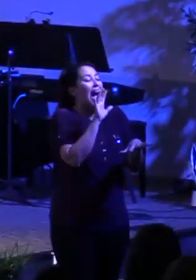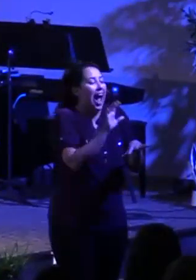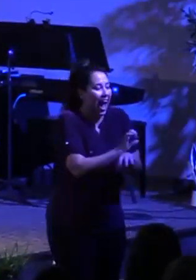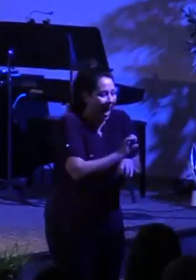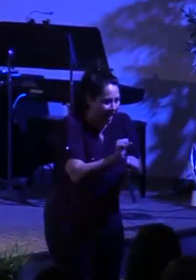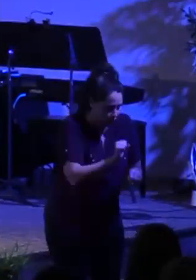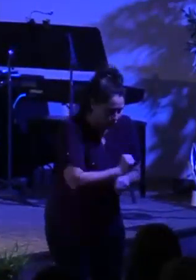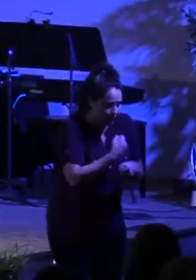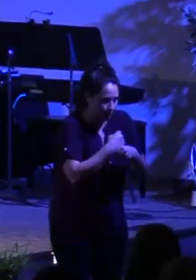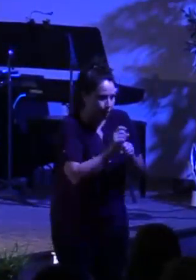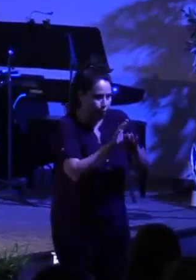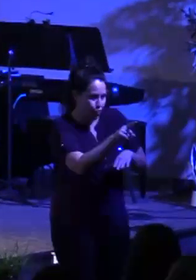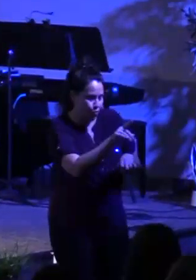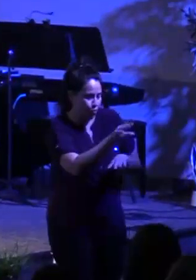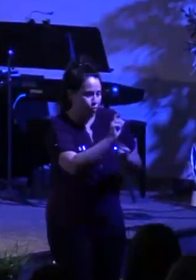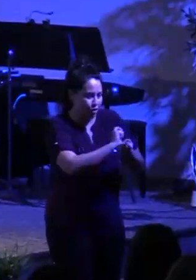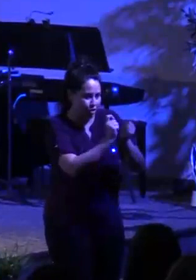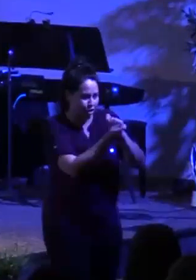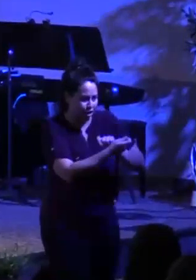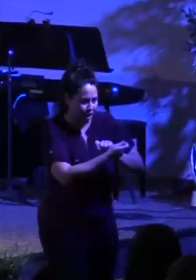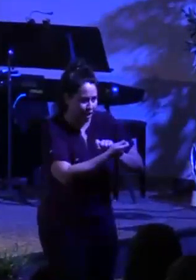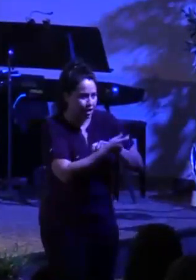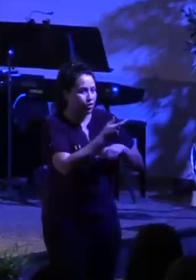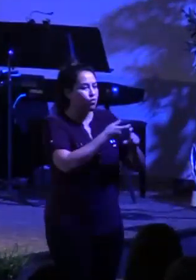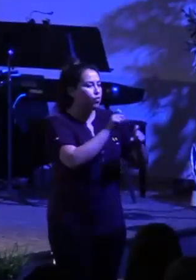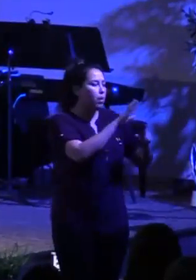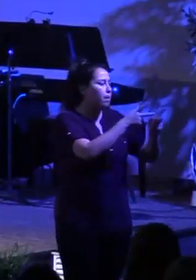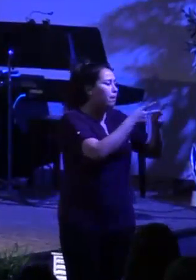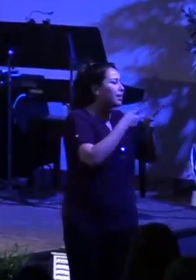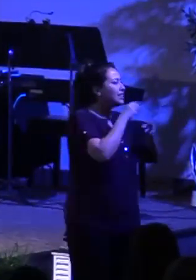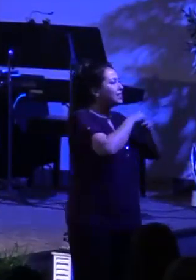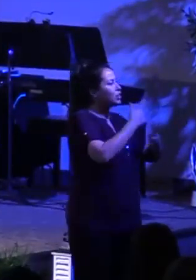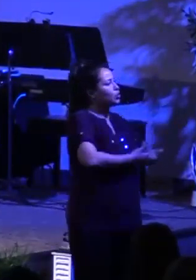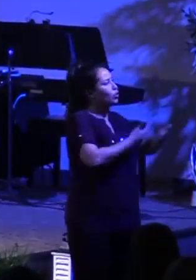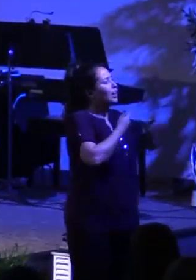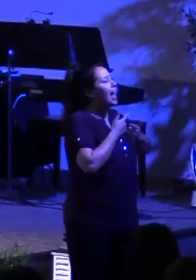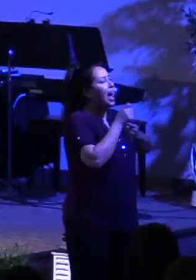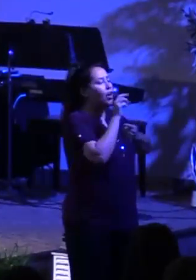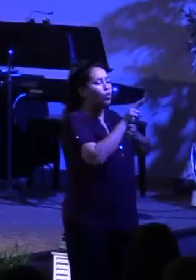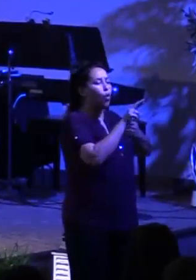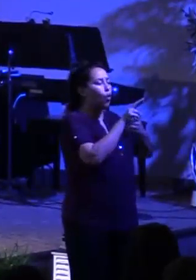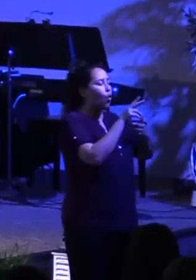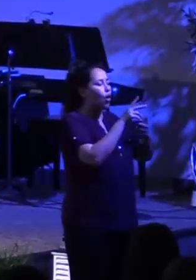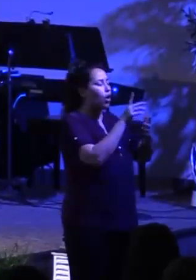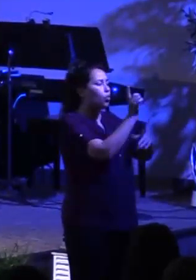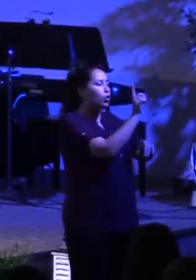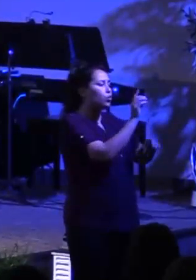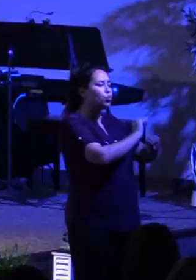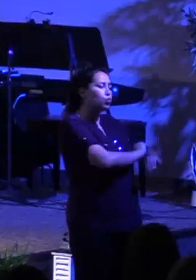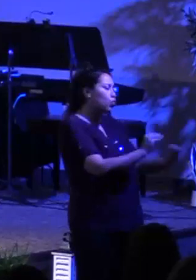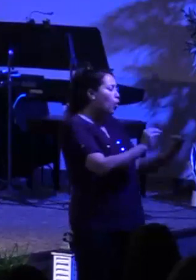factually move you from places or dimensions of your life that have disorder in them to a place of